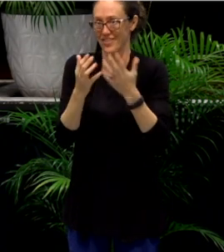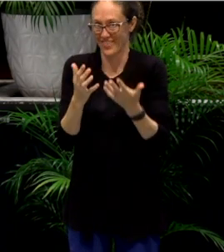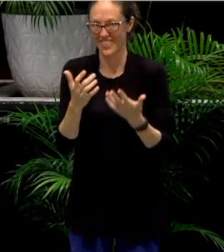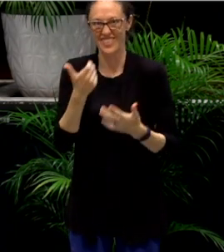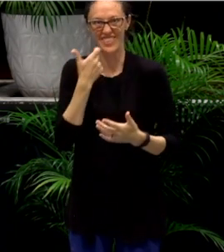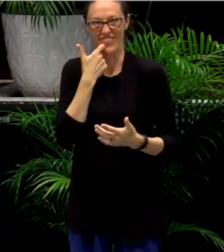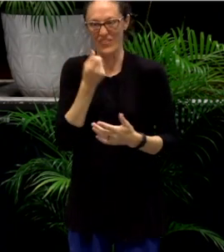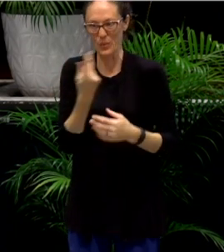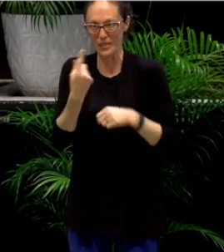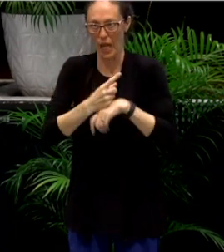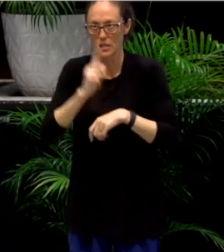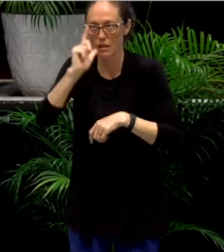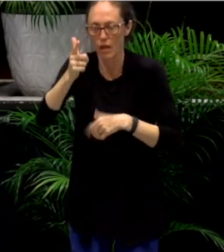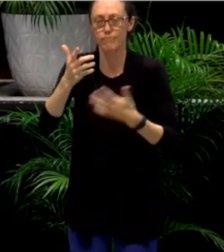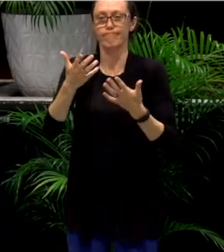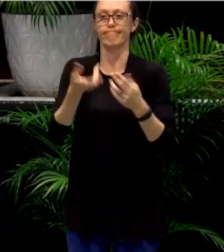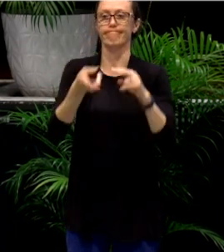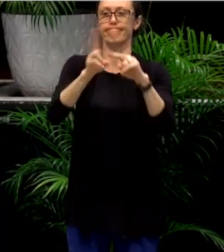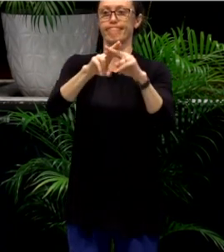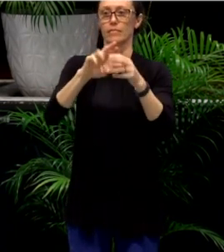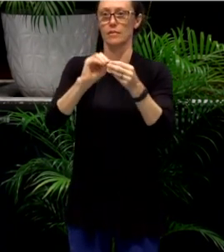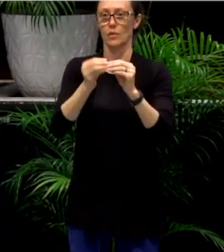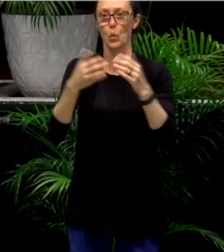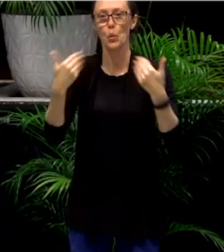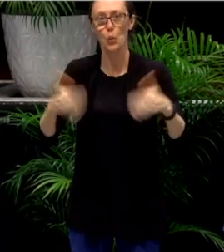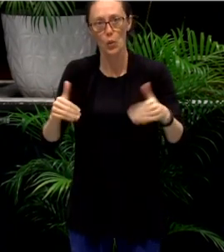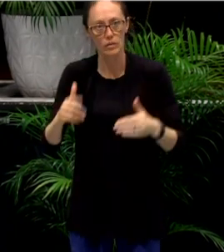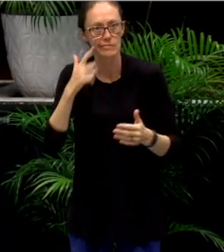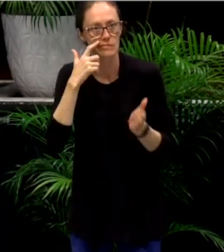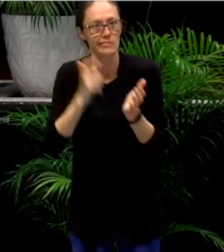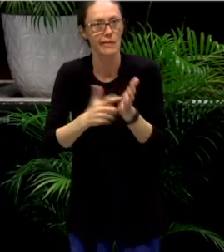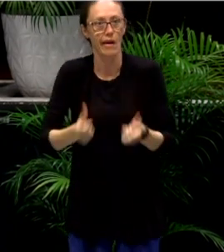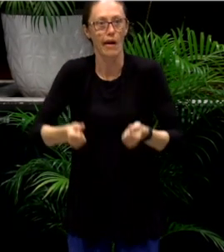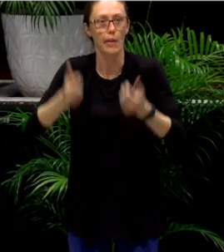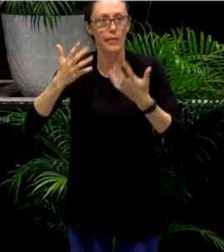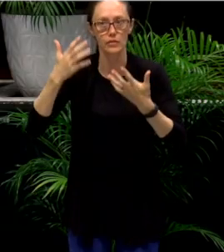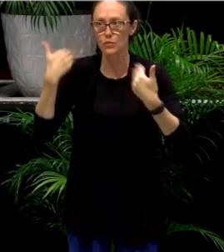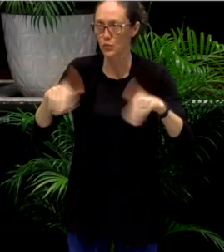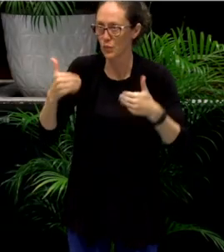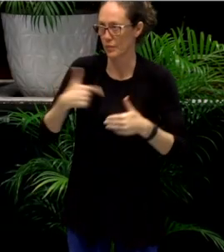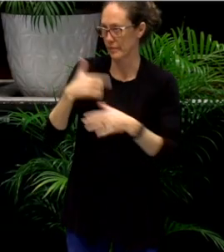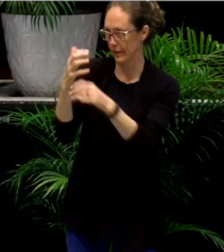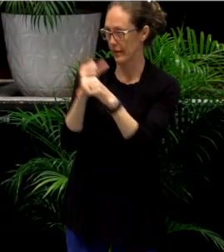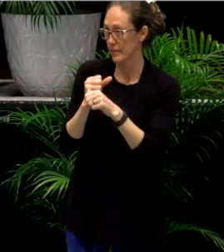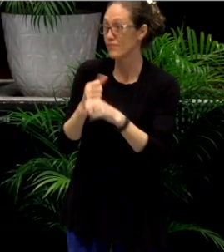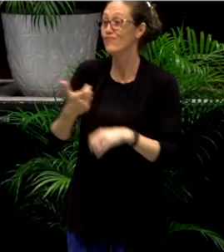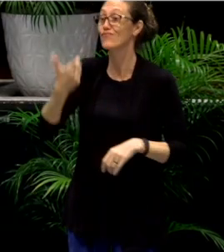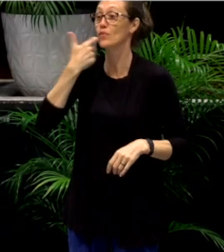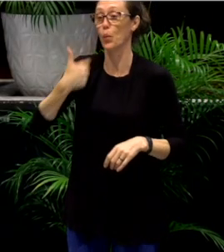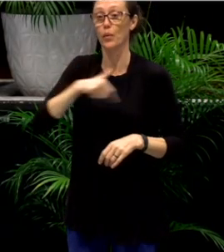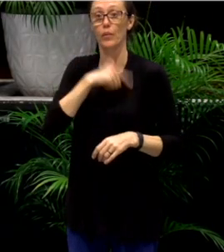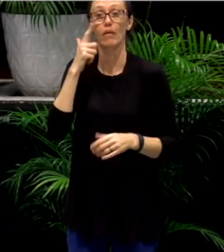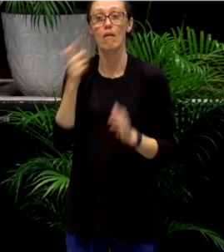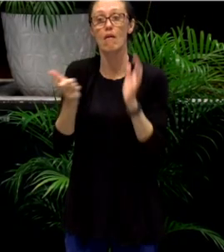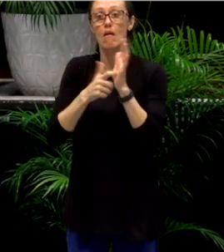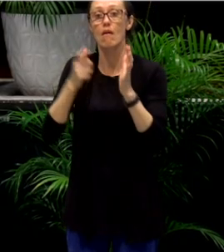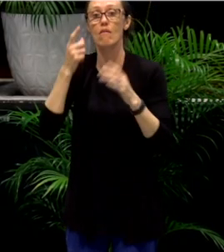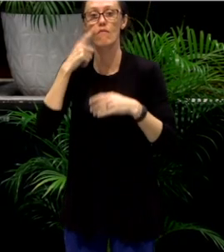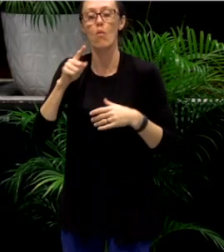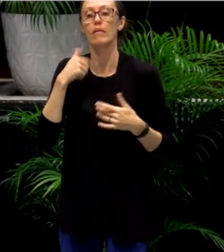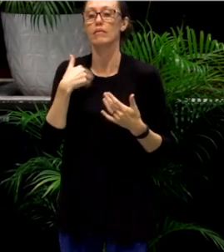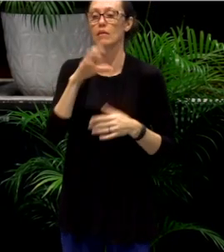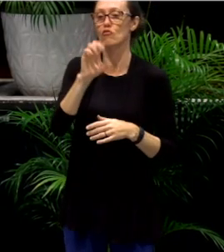few days later, which gives you some sense of the traffic that we're receiving. But we were recently identified in the Chronicle of